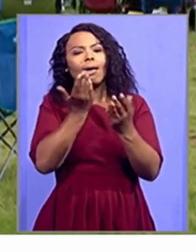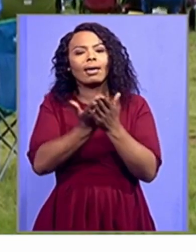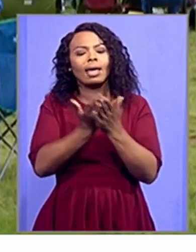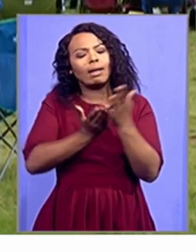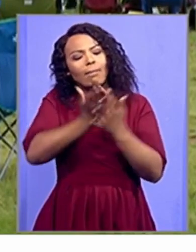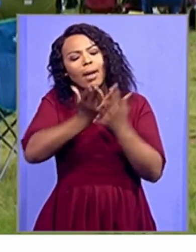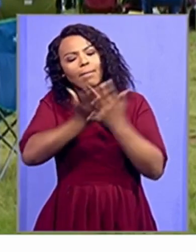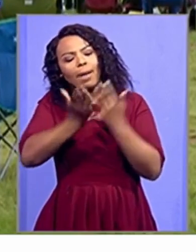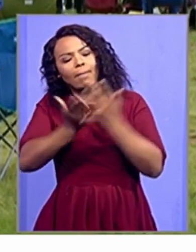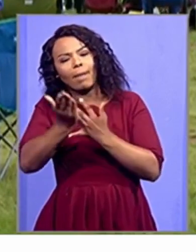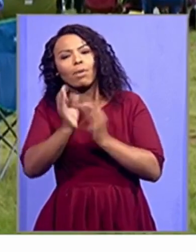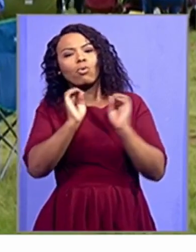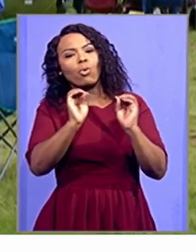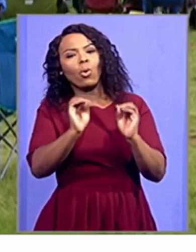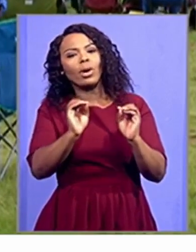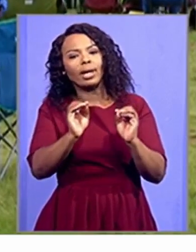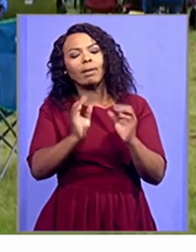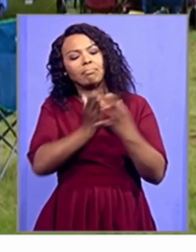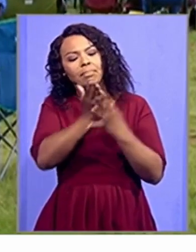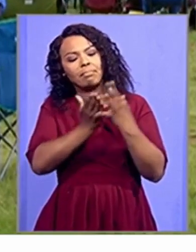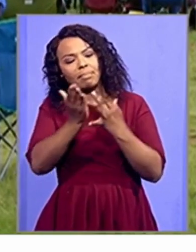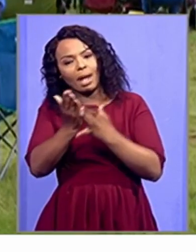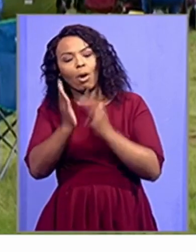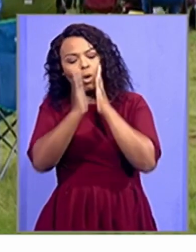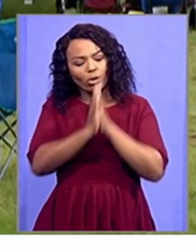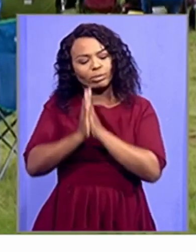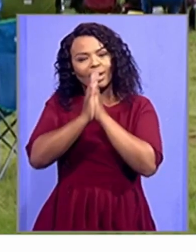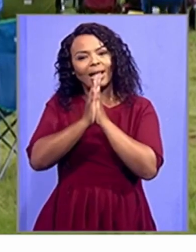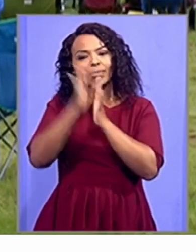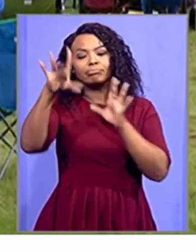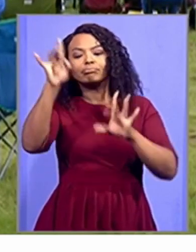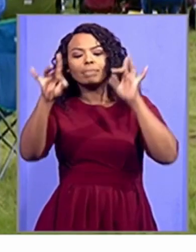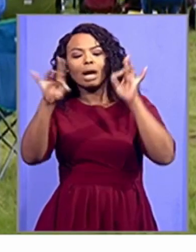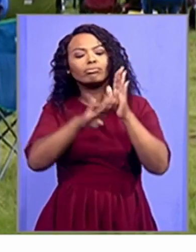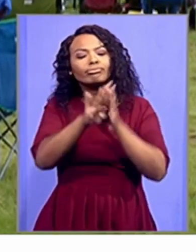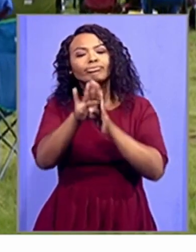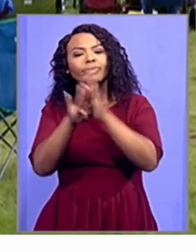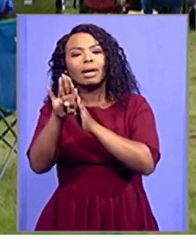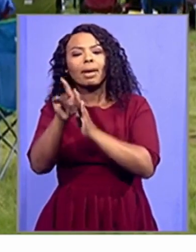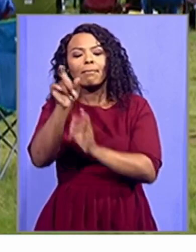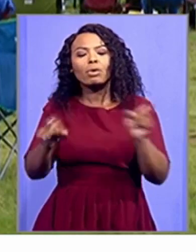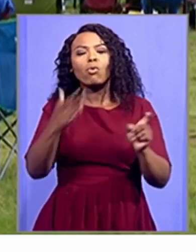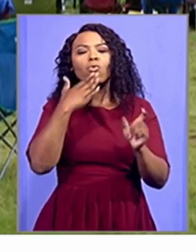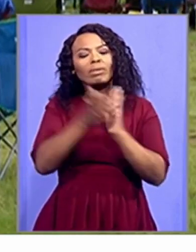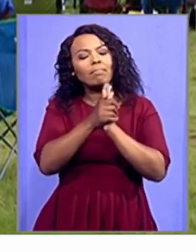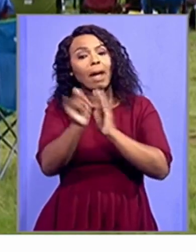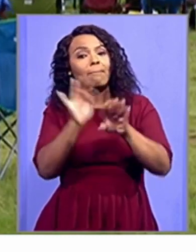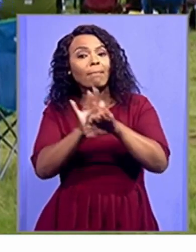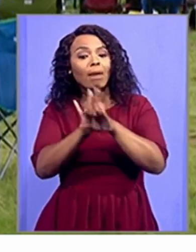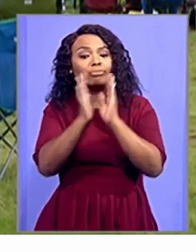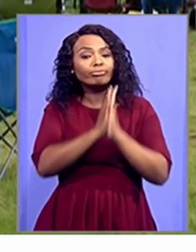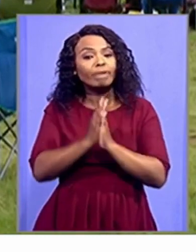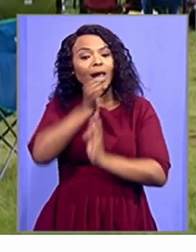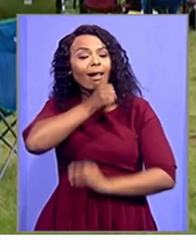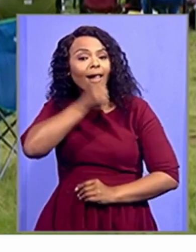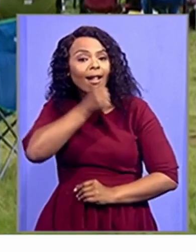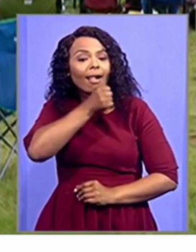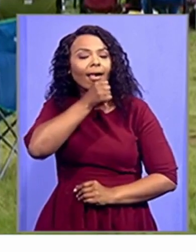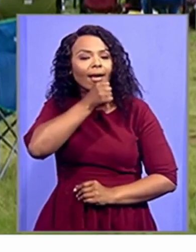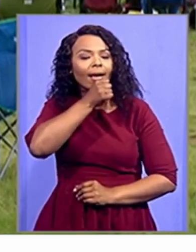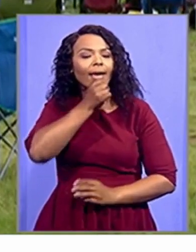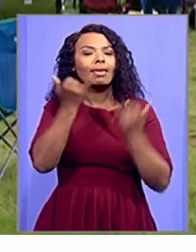Gospel Star Search re kgone go tlhabola maphelo a bana ba le bana talente ka moka opeleng ka se ba ka rena